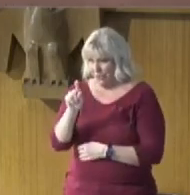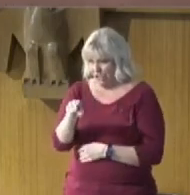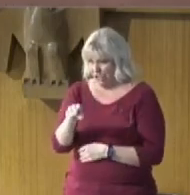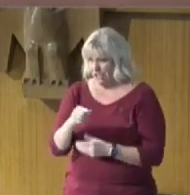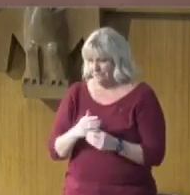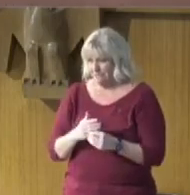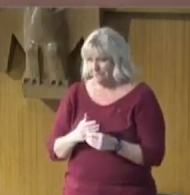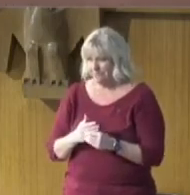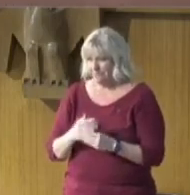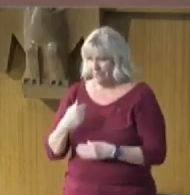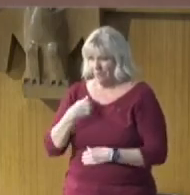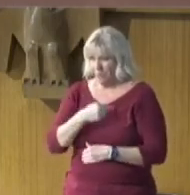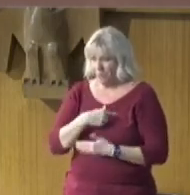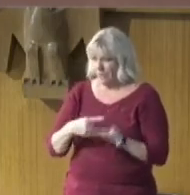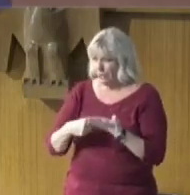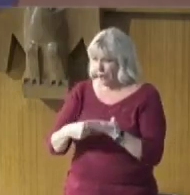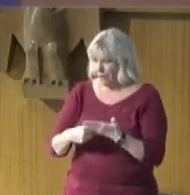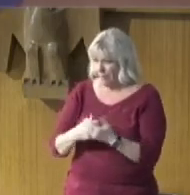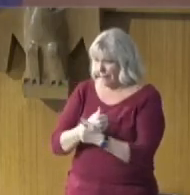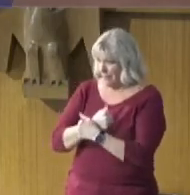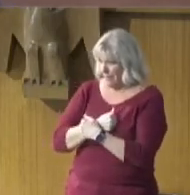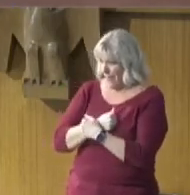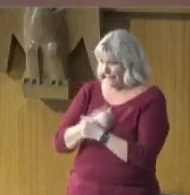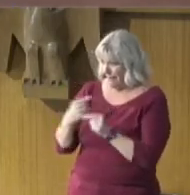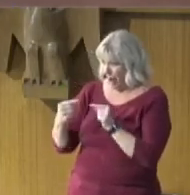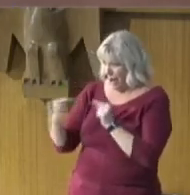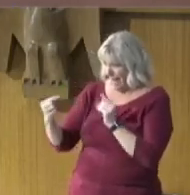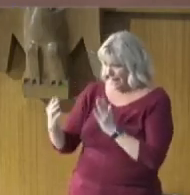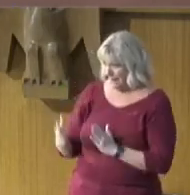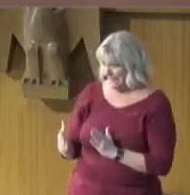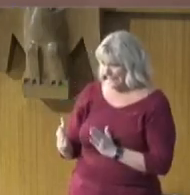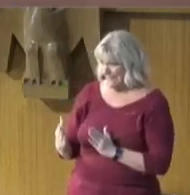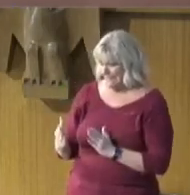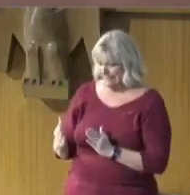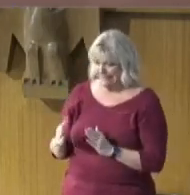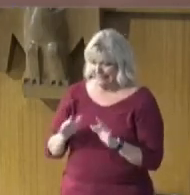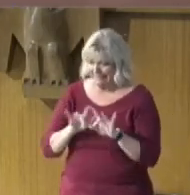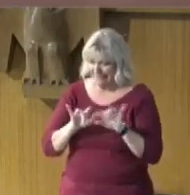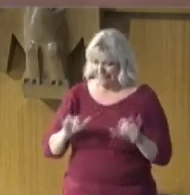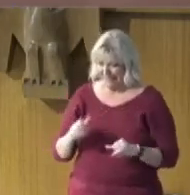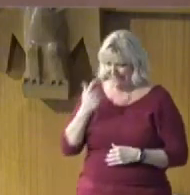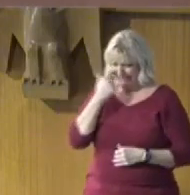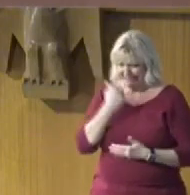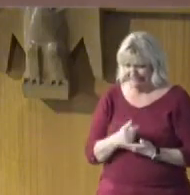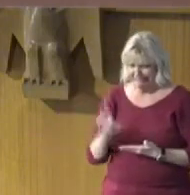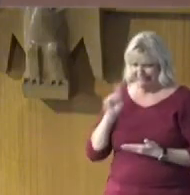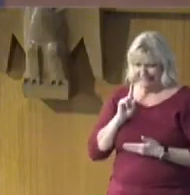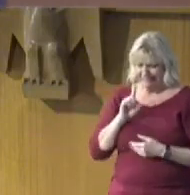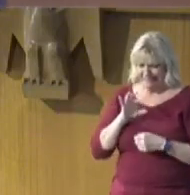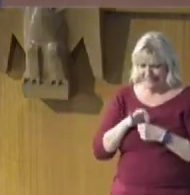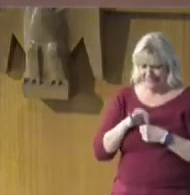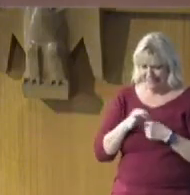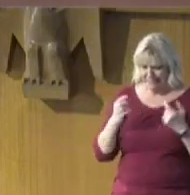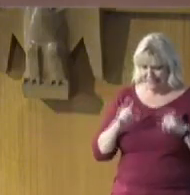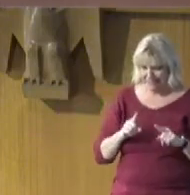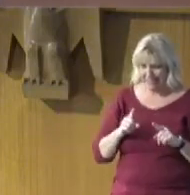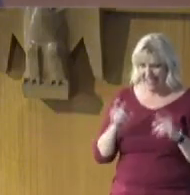talk about loving our enemies in light of this presidential election, which is, does anyone want to love their enemies right